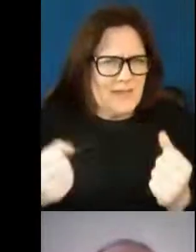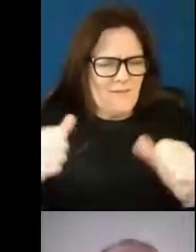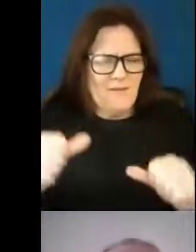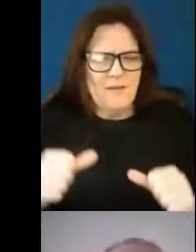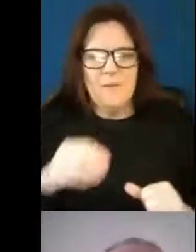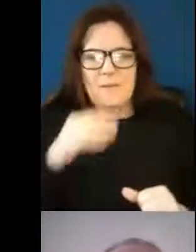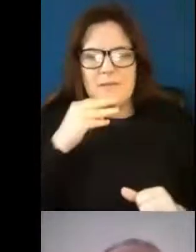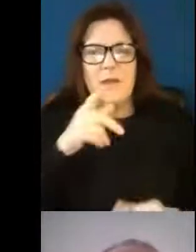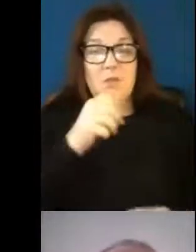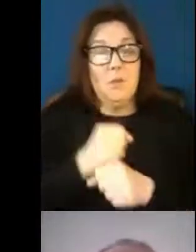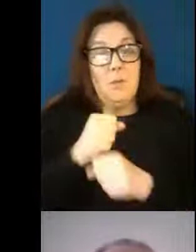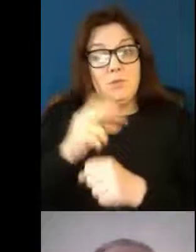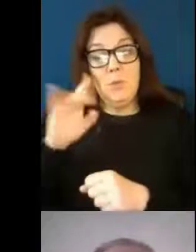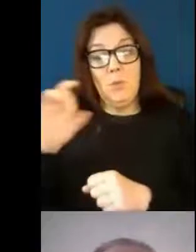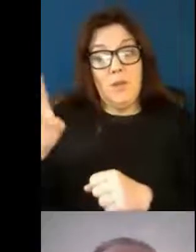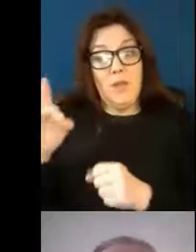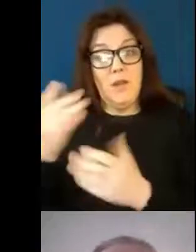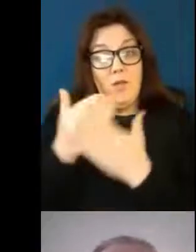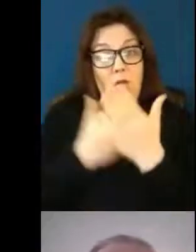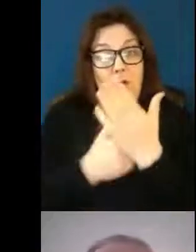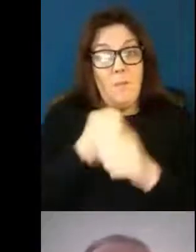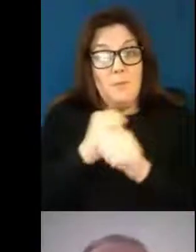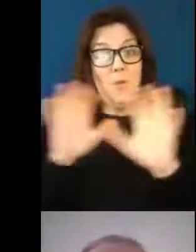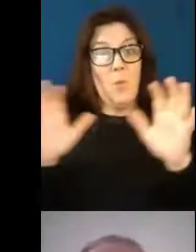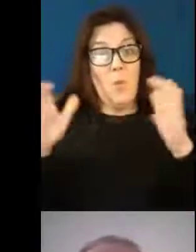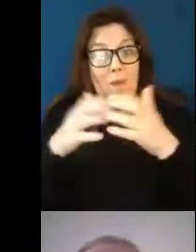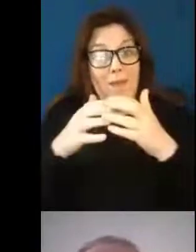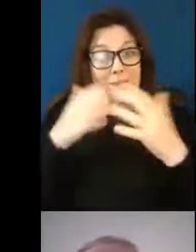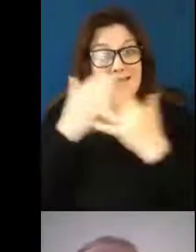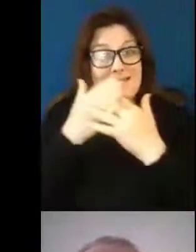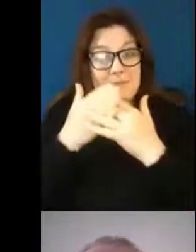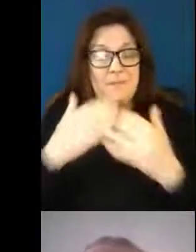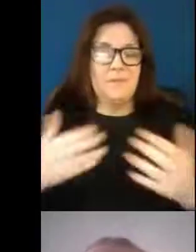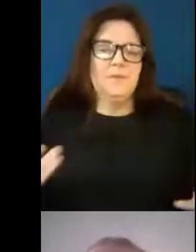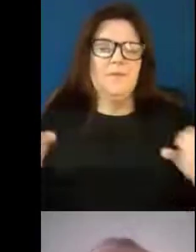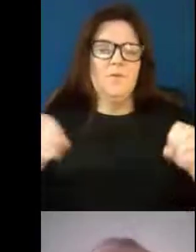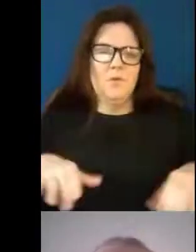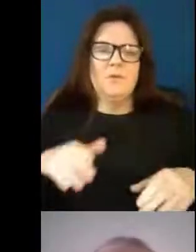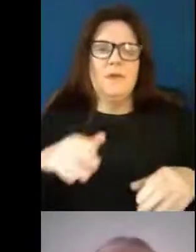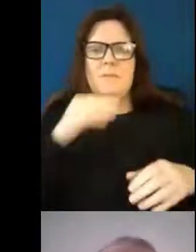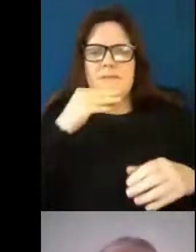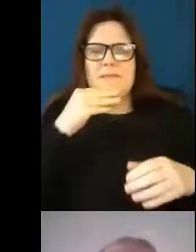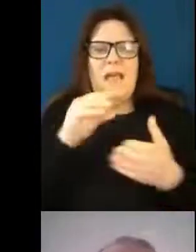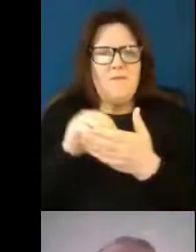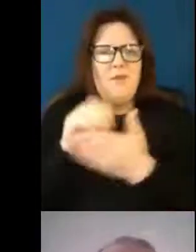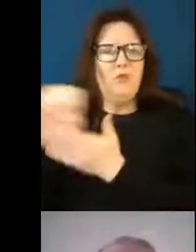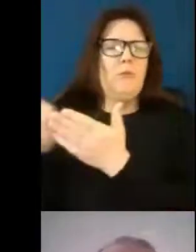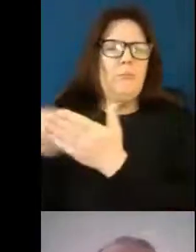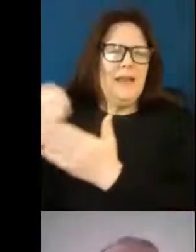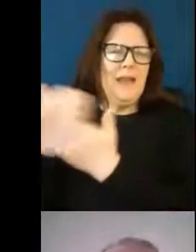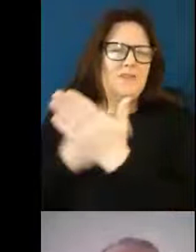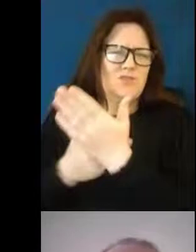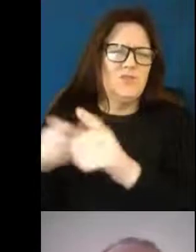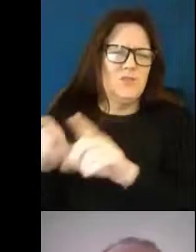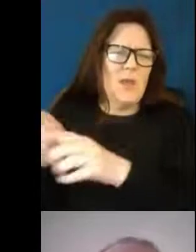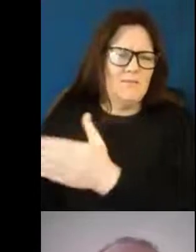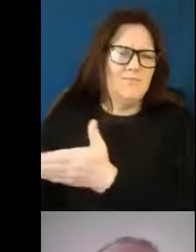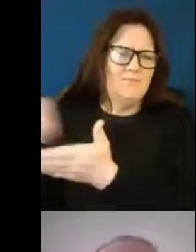I'm drawing on the UK law on web accessibility, which obviously draws on wider European legislation as